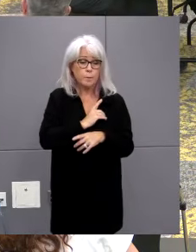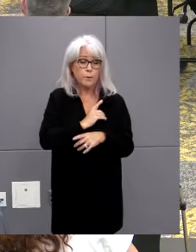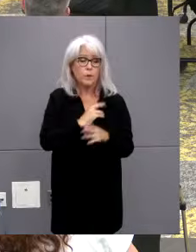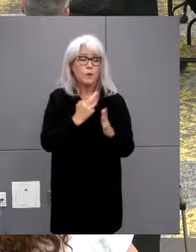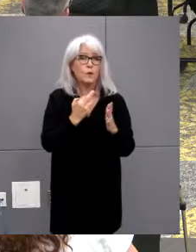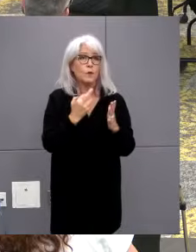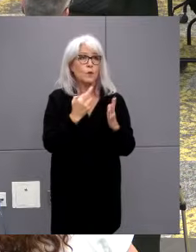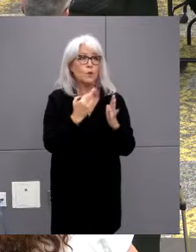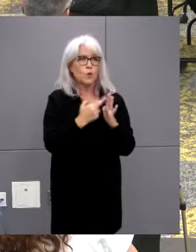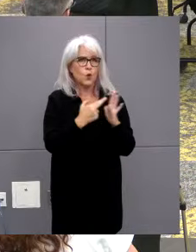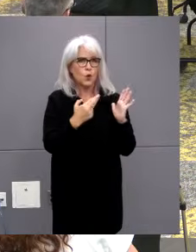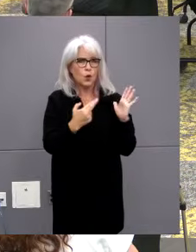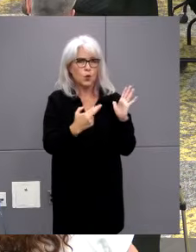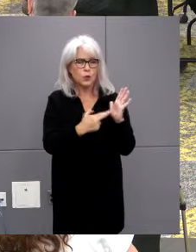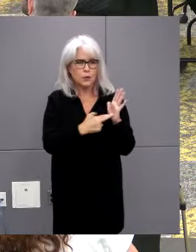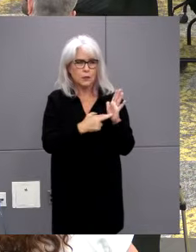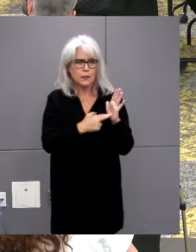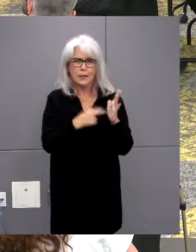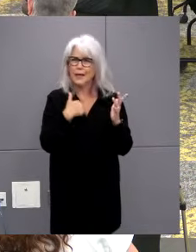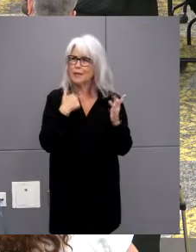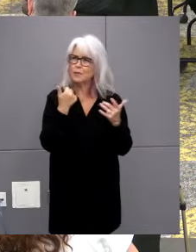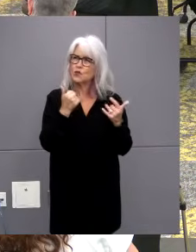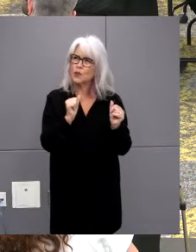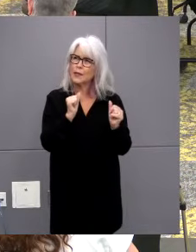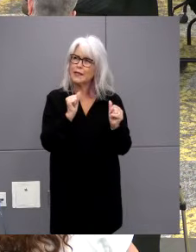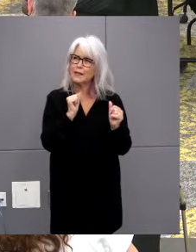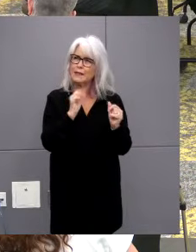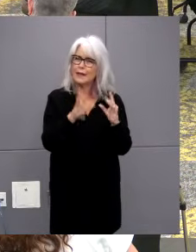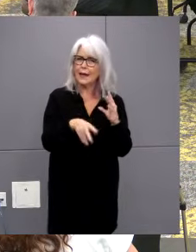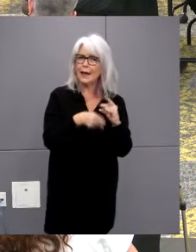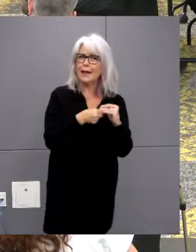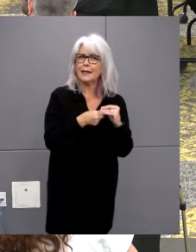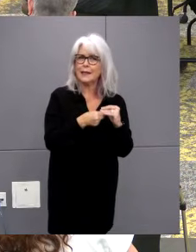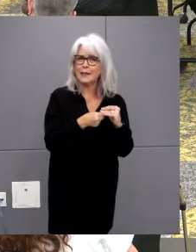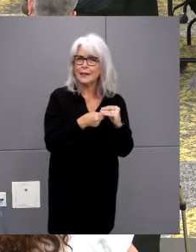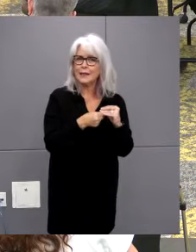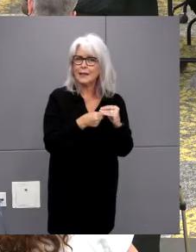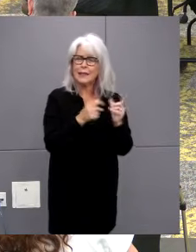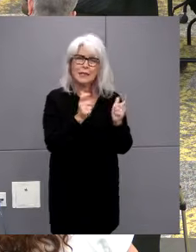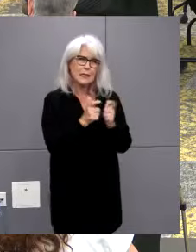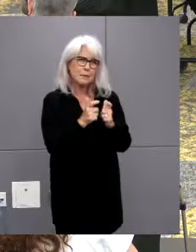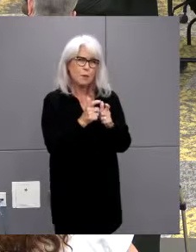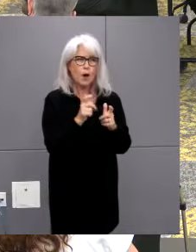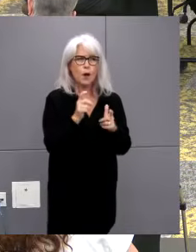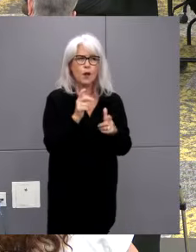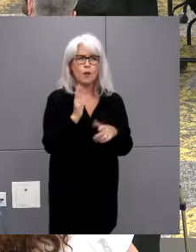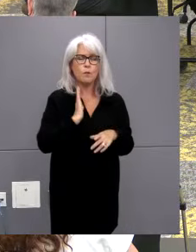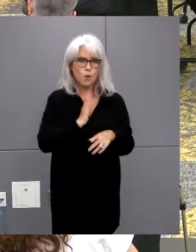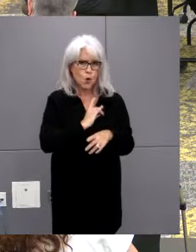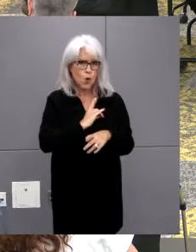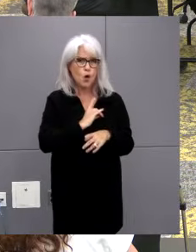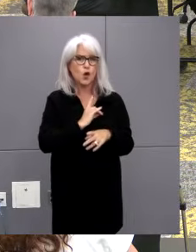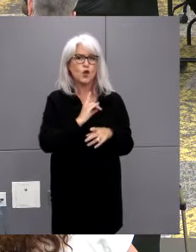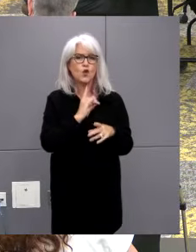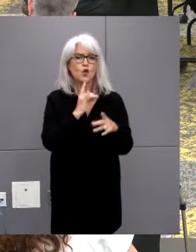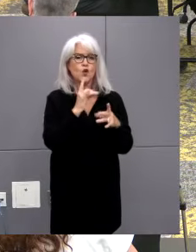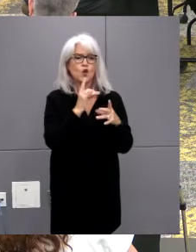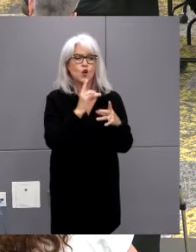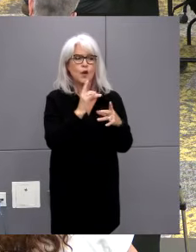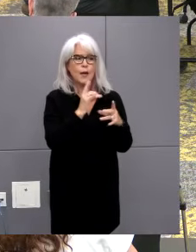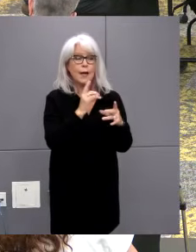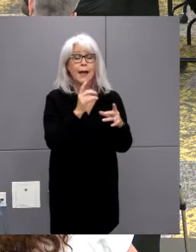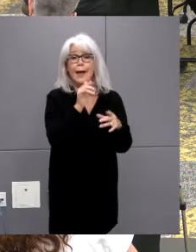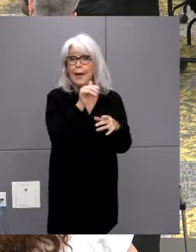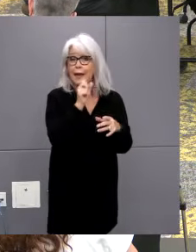rules, well, I'm trying to add in Robert Rules of Order. The small board rules include, as according